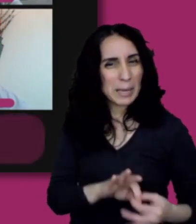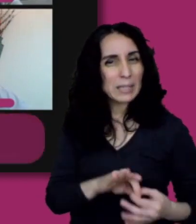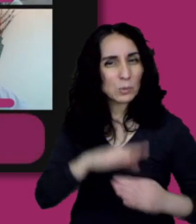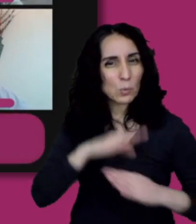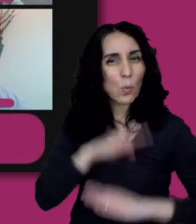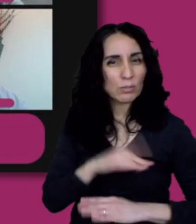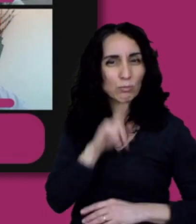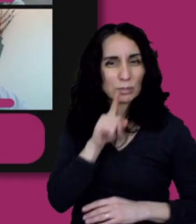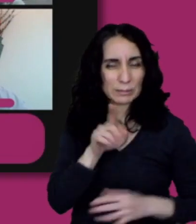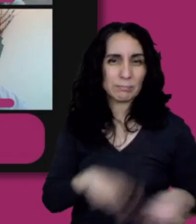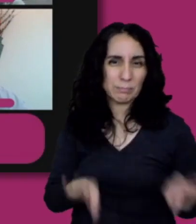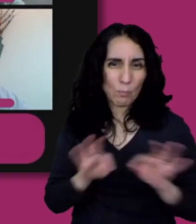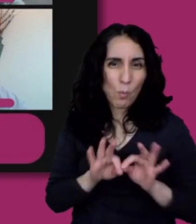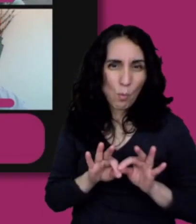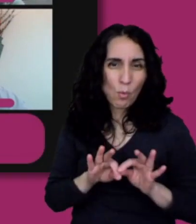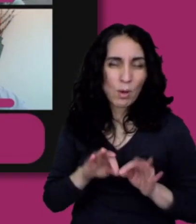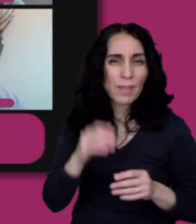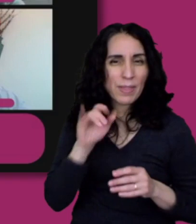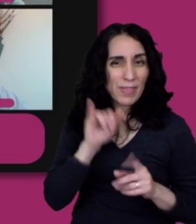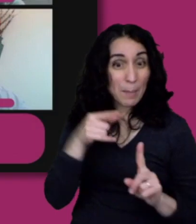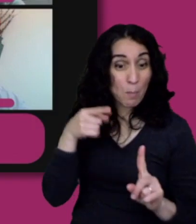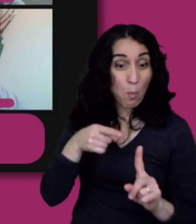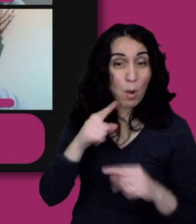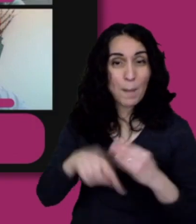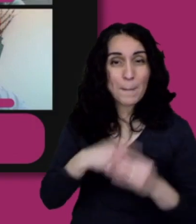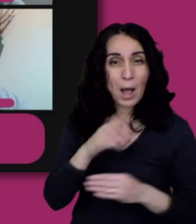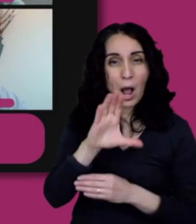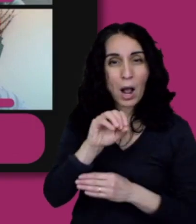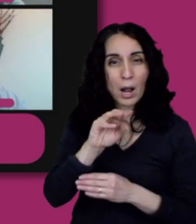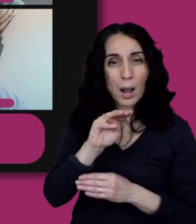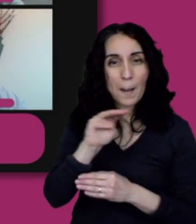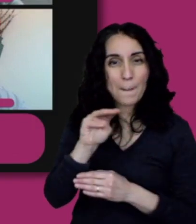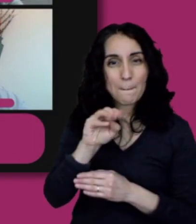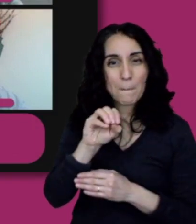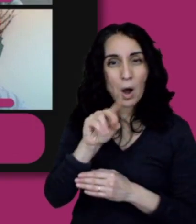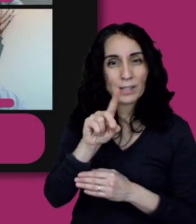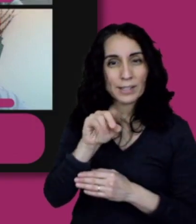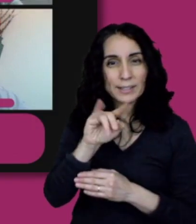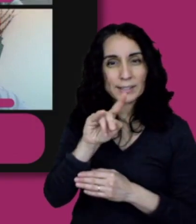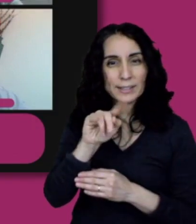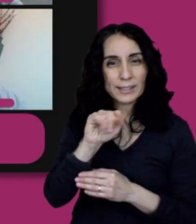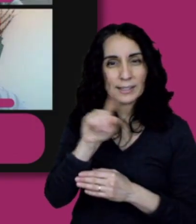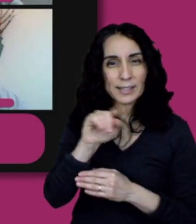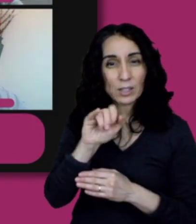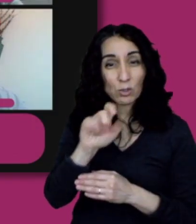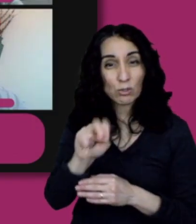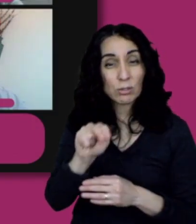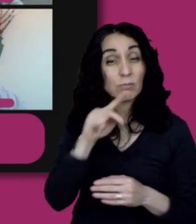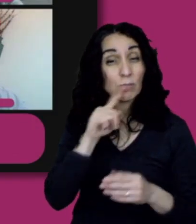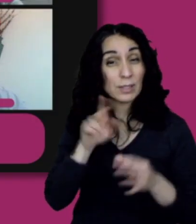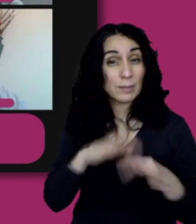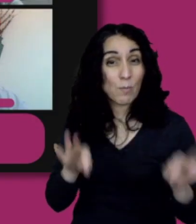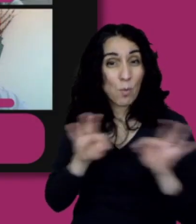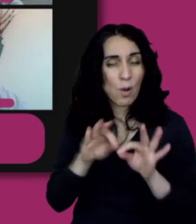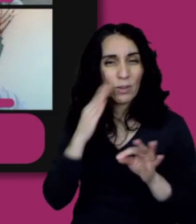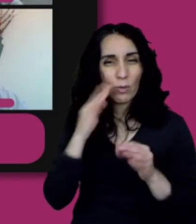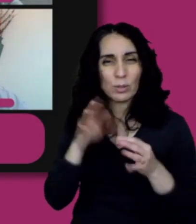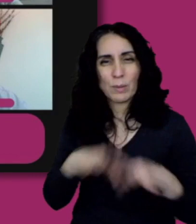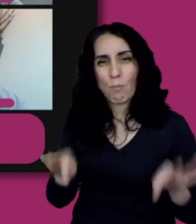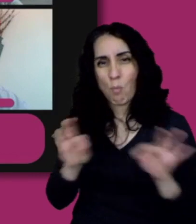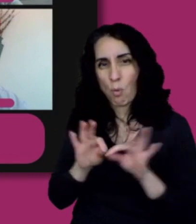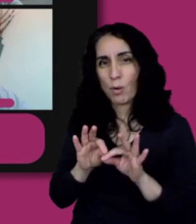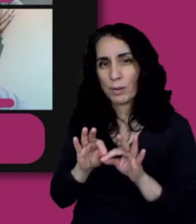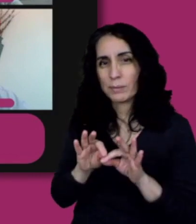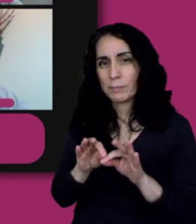need-based question really carefully. I think that point about commoditization is really huge, and you bring up a really good point. I know